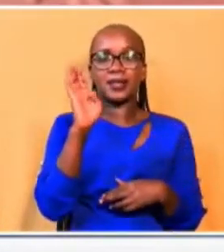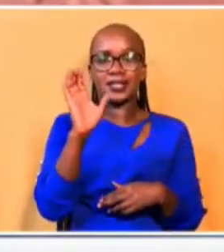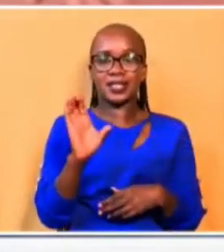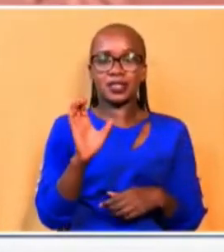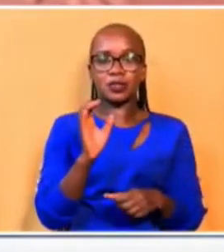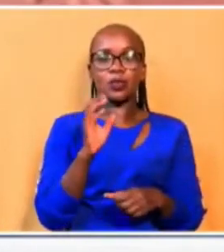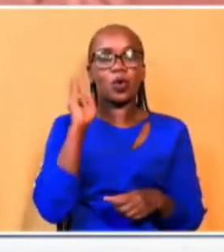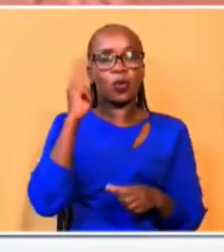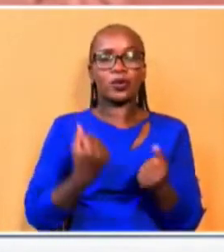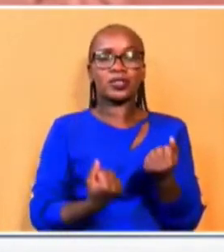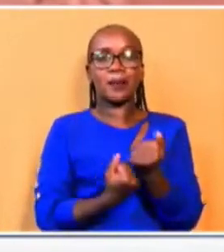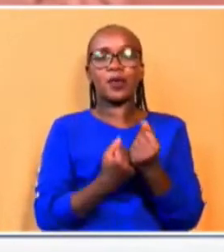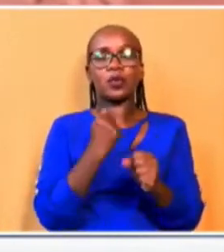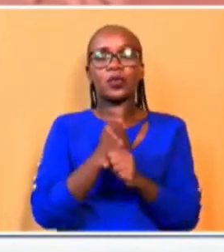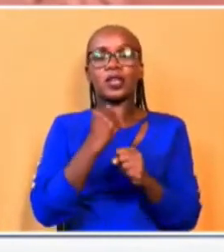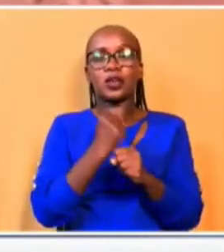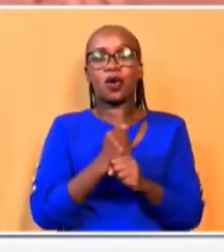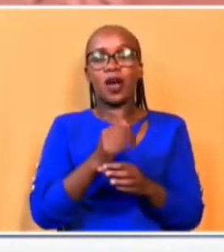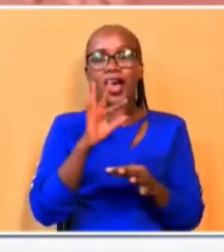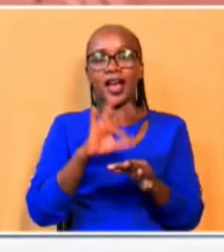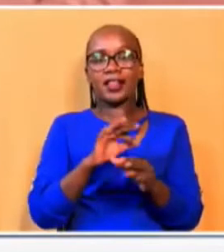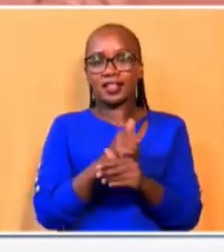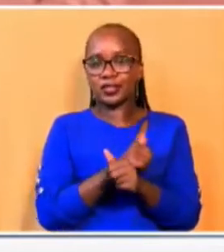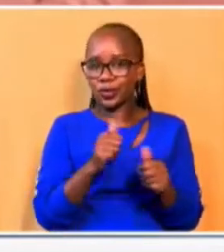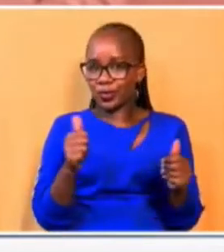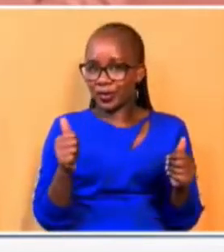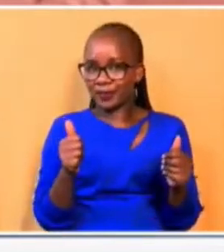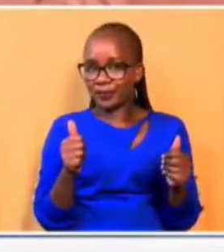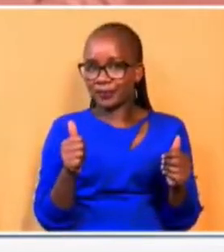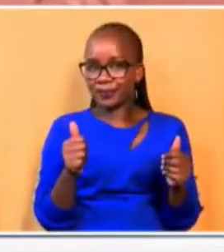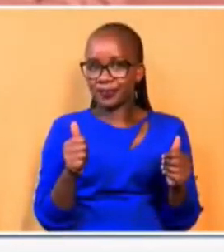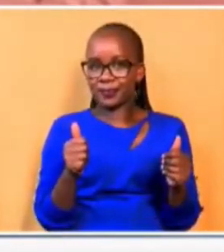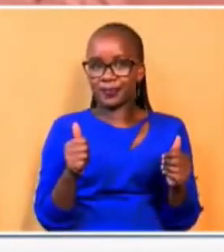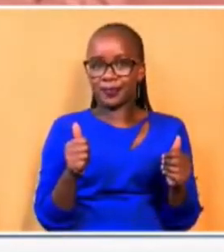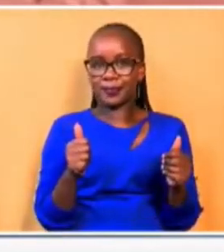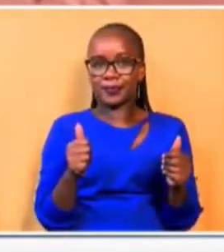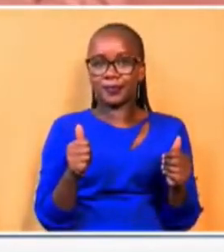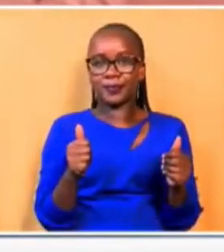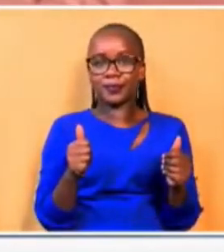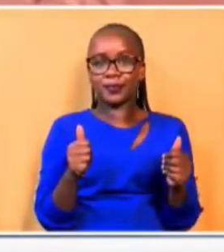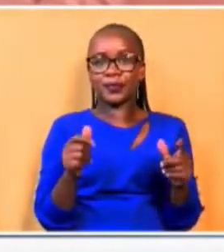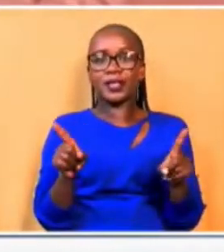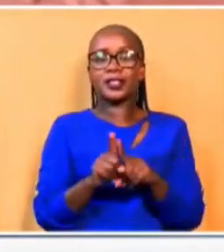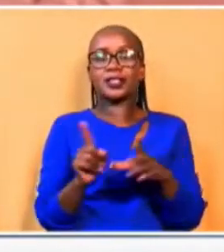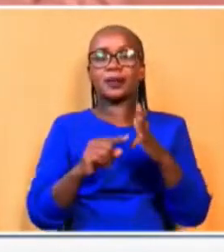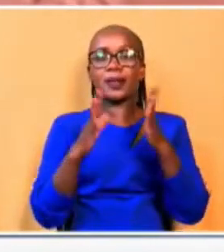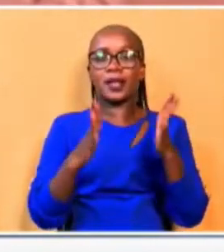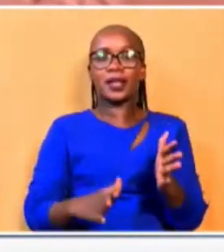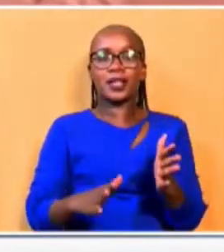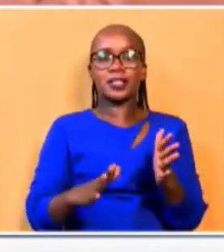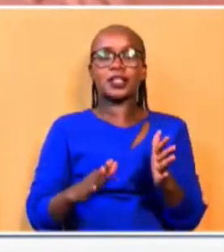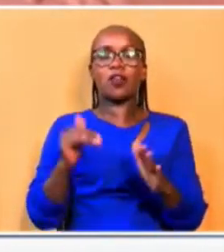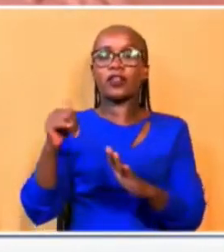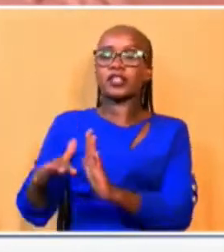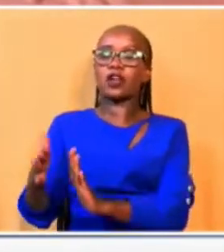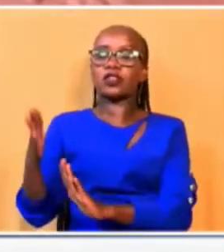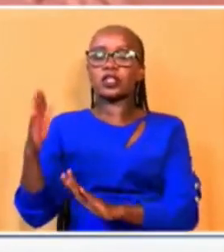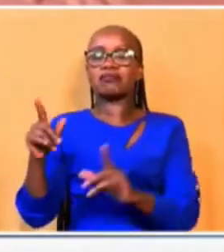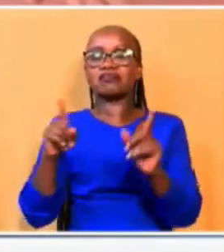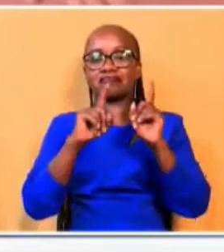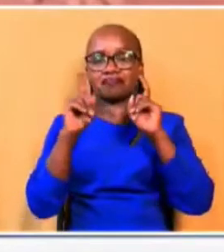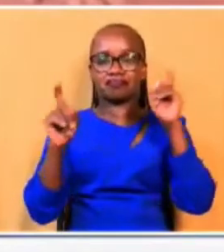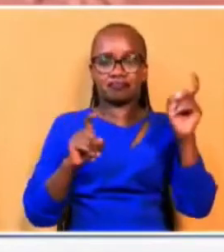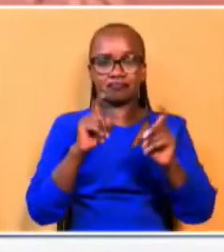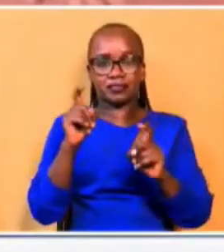ensure that they conduct the elections. Where we'll be called upon to provide services, we will provide services. Waziri Matiang'i kwenye mahojiano hayo